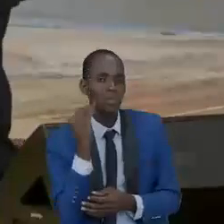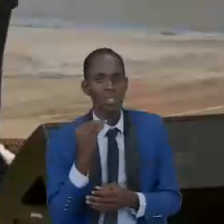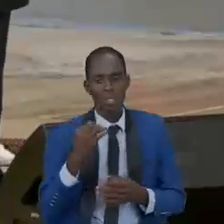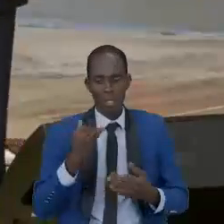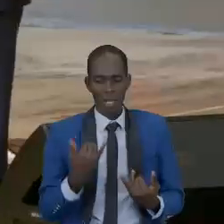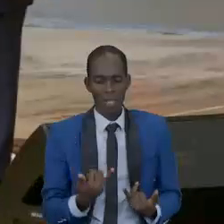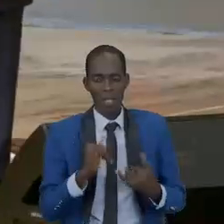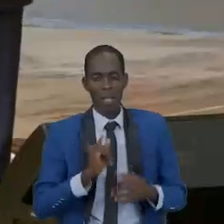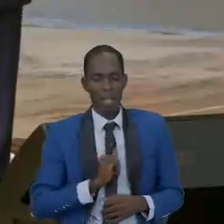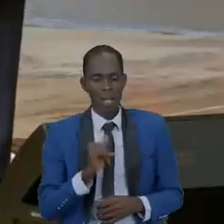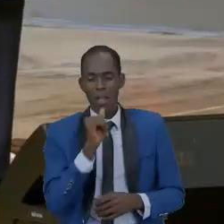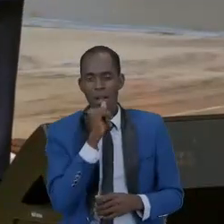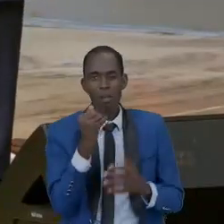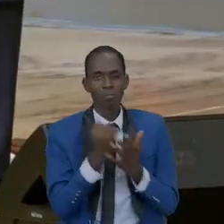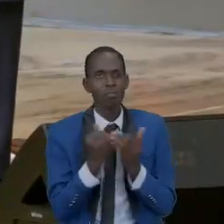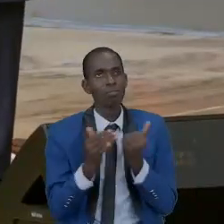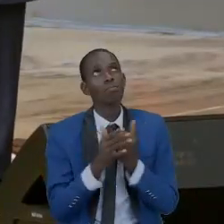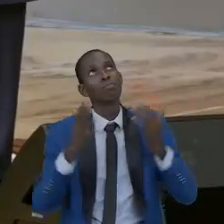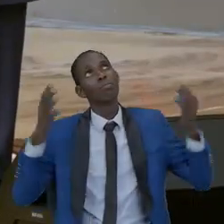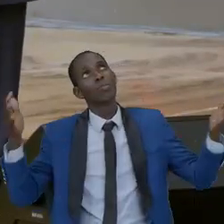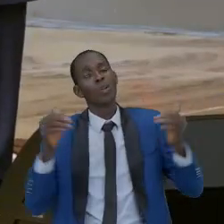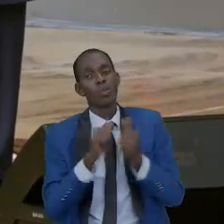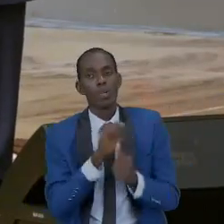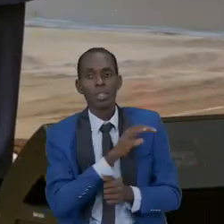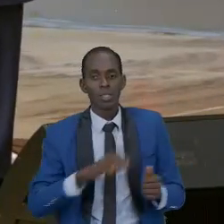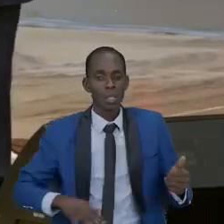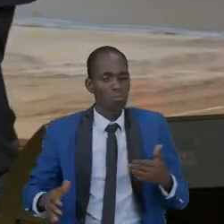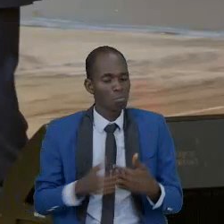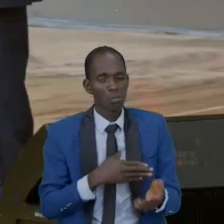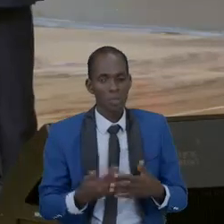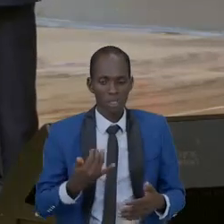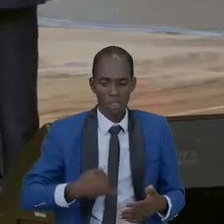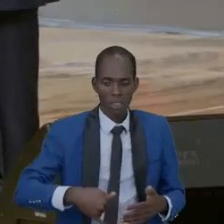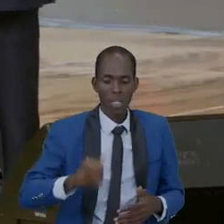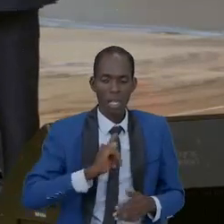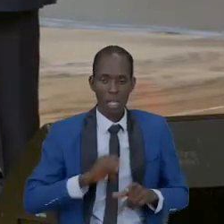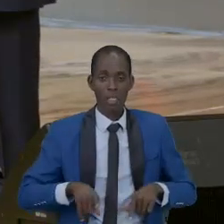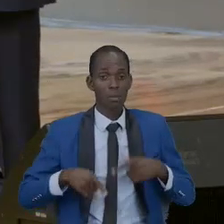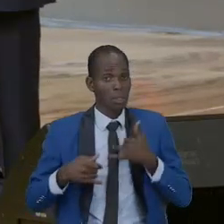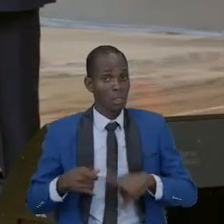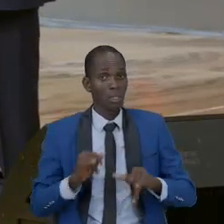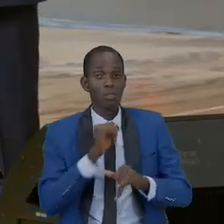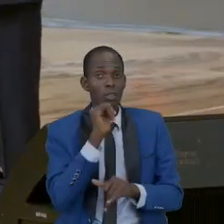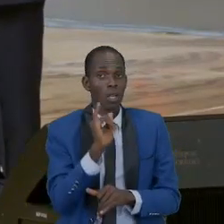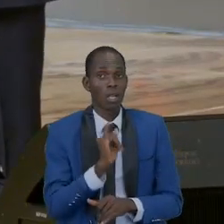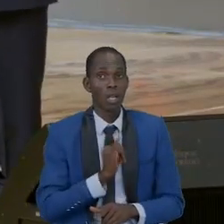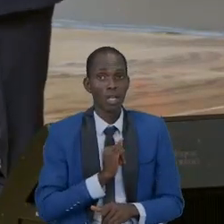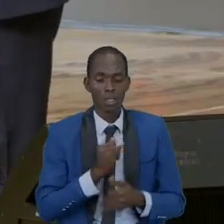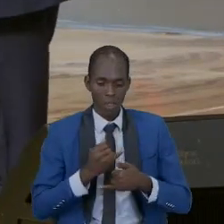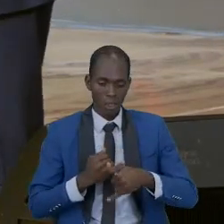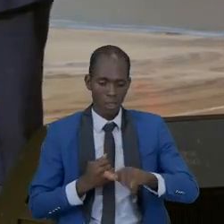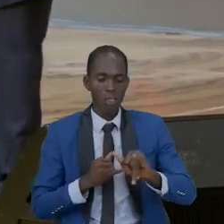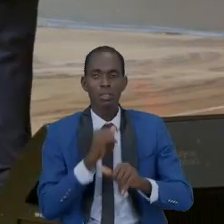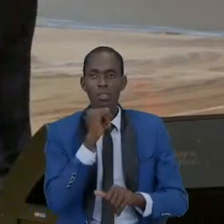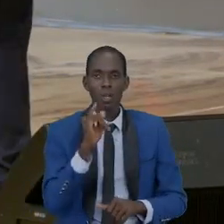am crucified with Christ. Nevertheless, I live, yet not I. Yet not